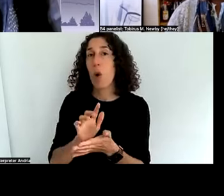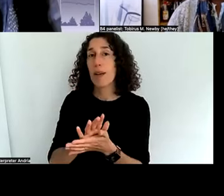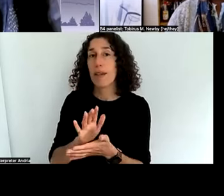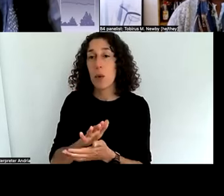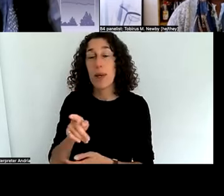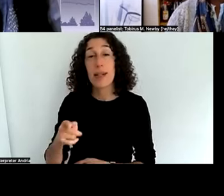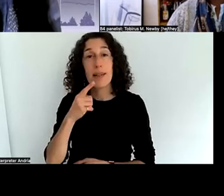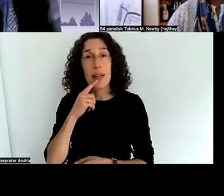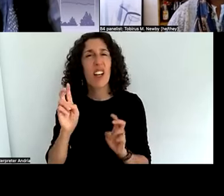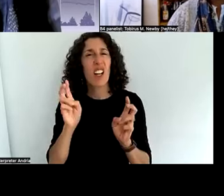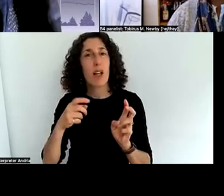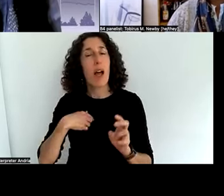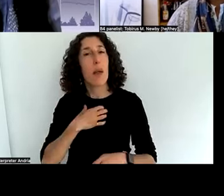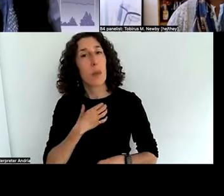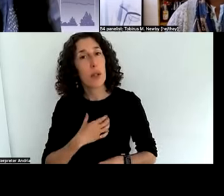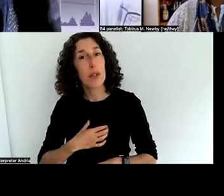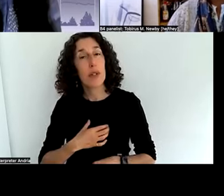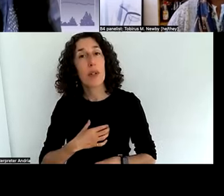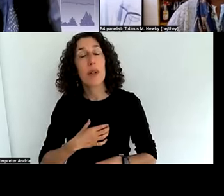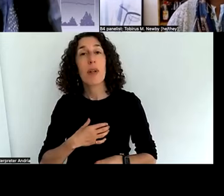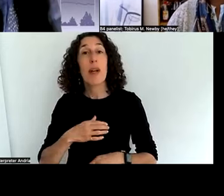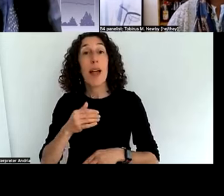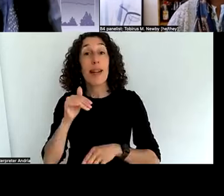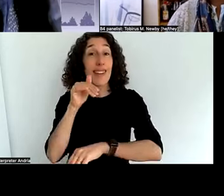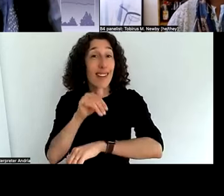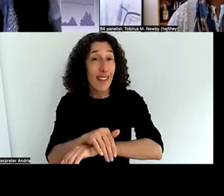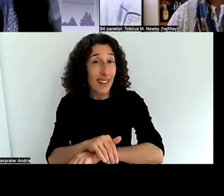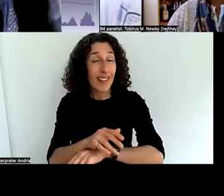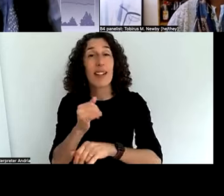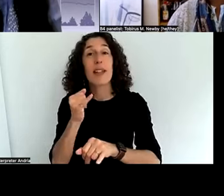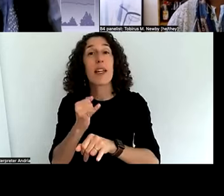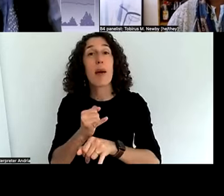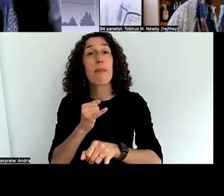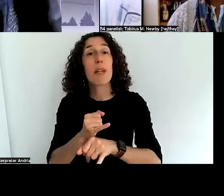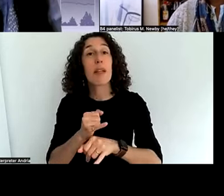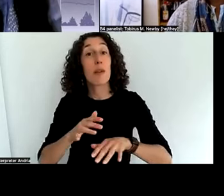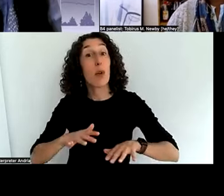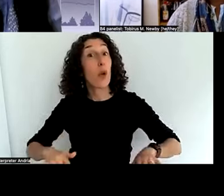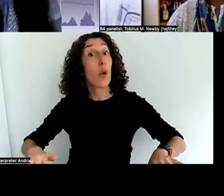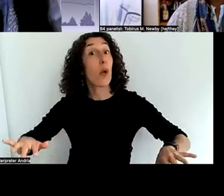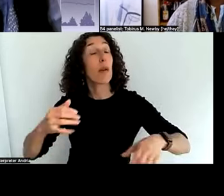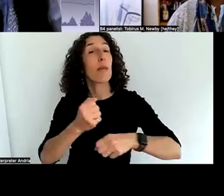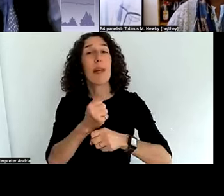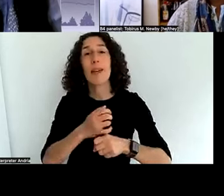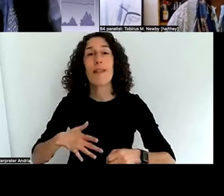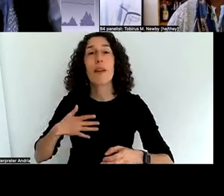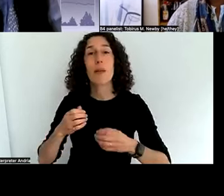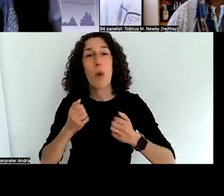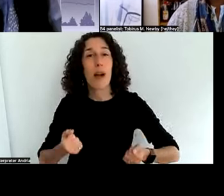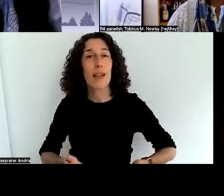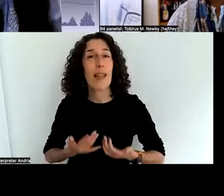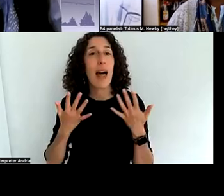alive at night. That's often when people are saying, I don't feel safe. I don't feel safe walking home in the dark. And I get